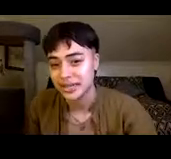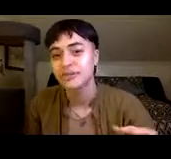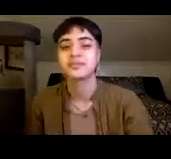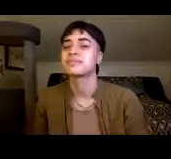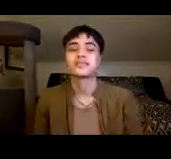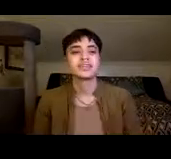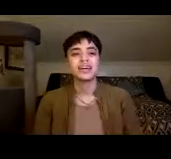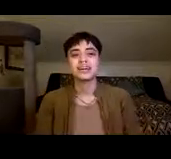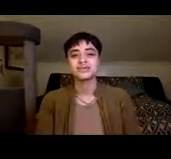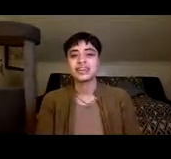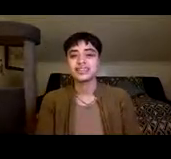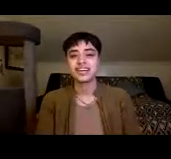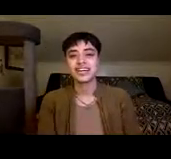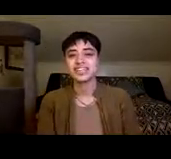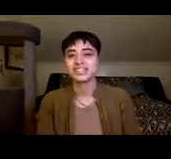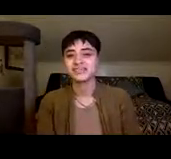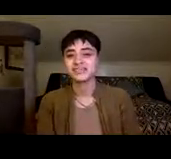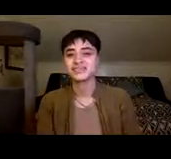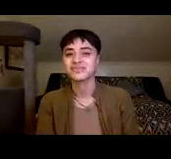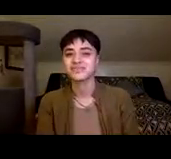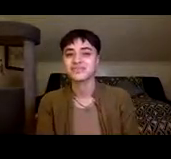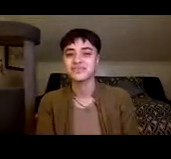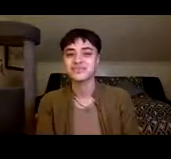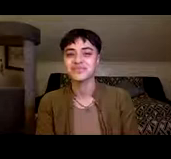know. Next slide.